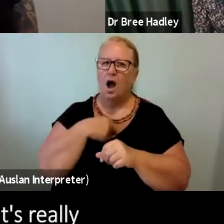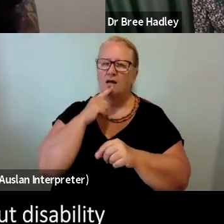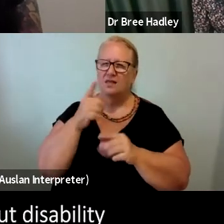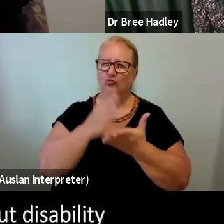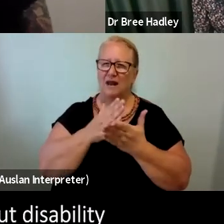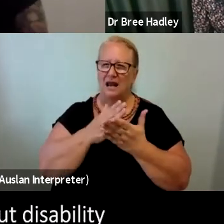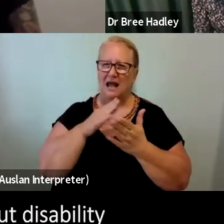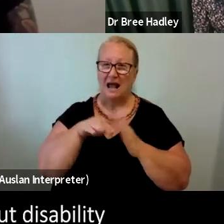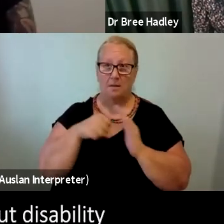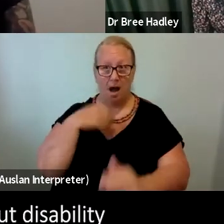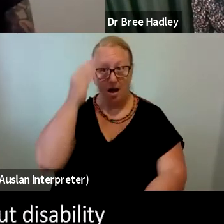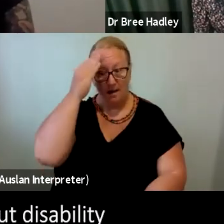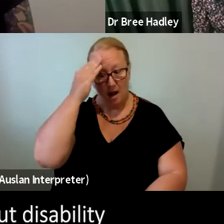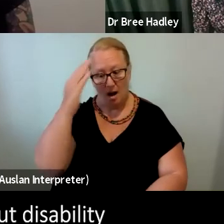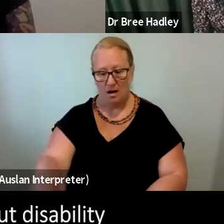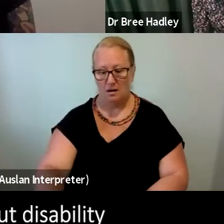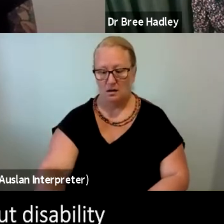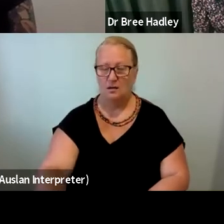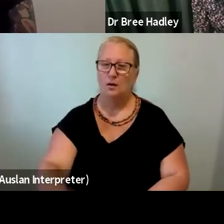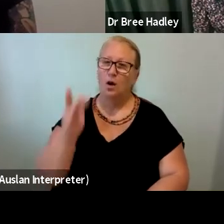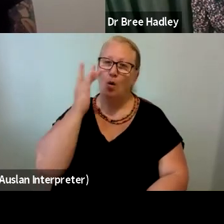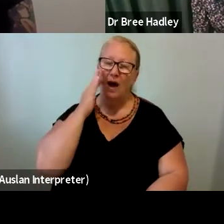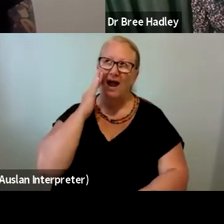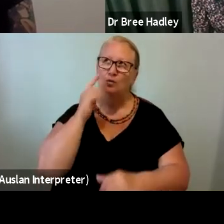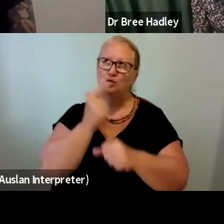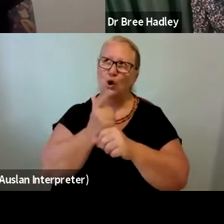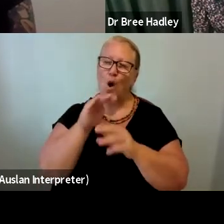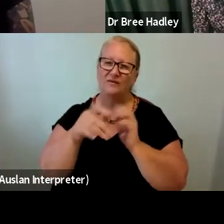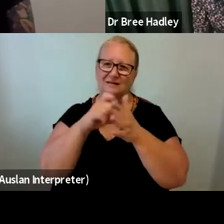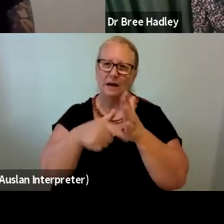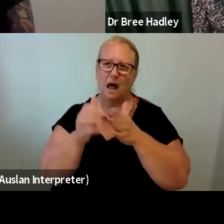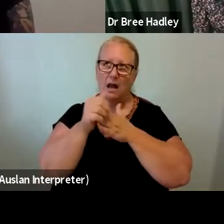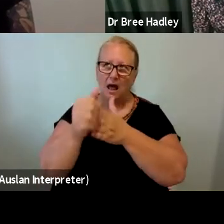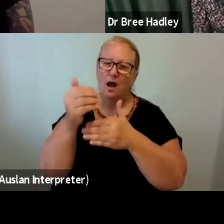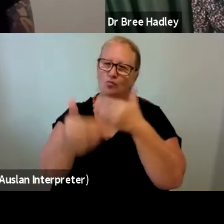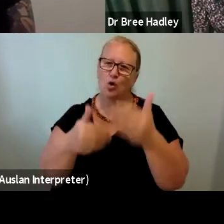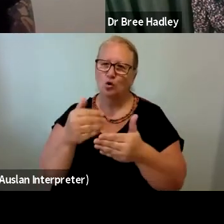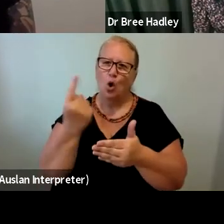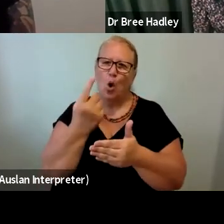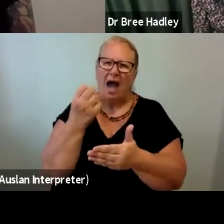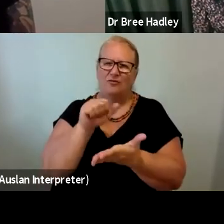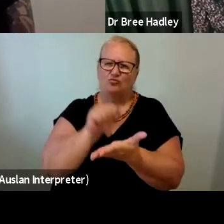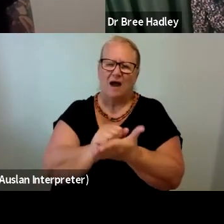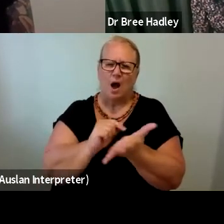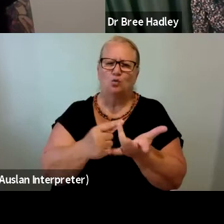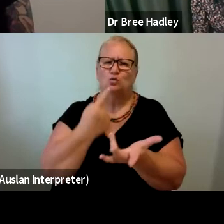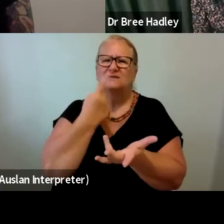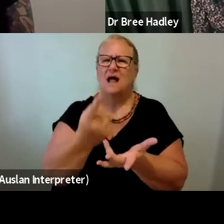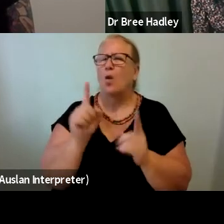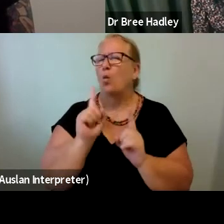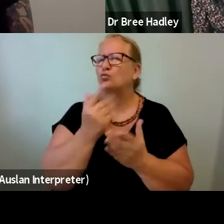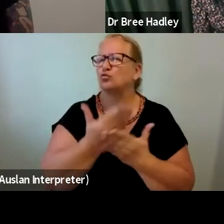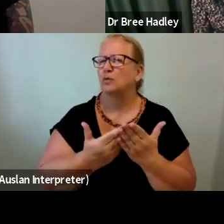mind when I think about disability-led processes and who has the right to tell what story and who